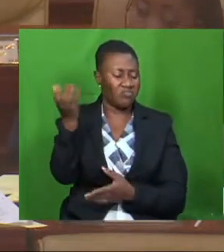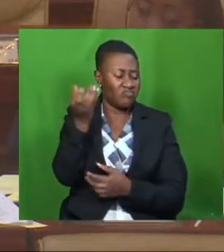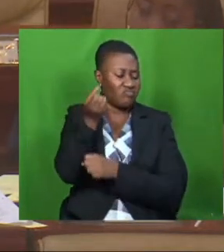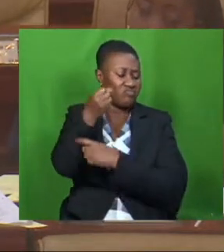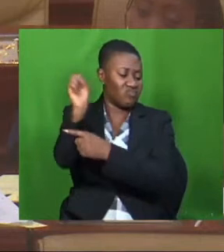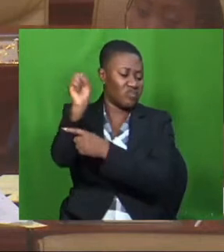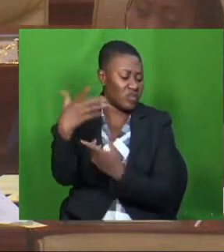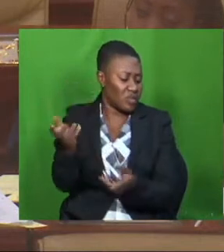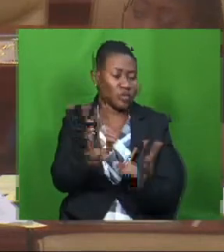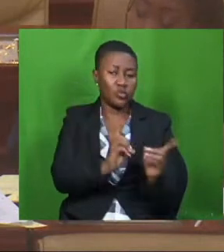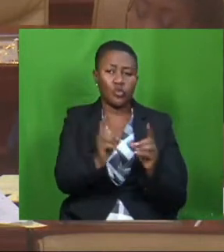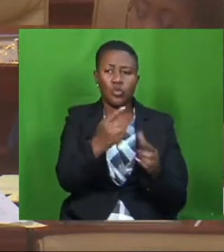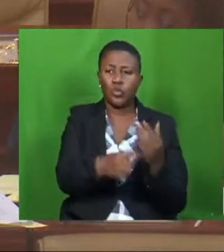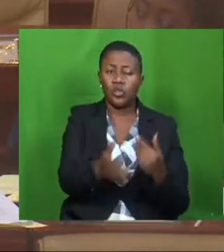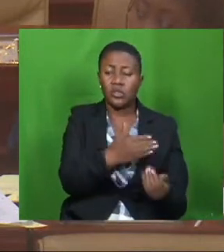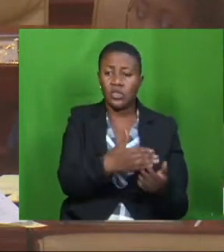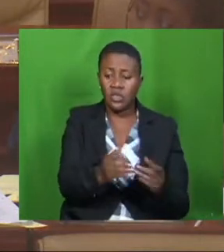761.